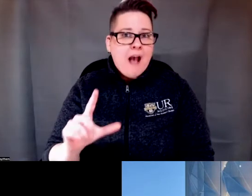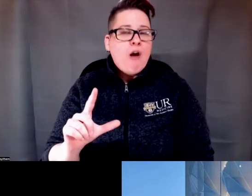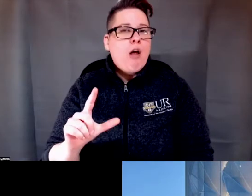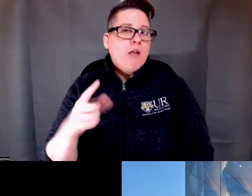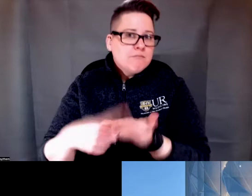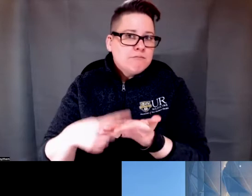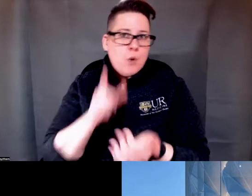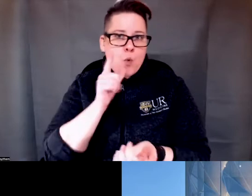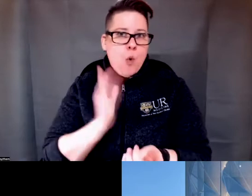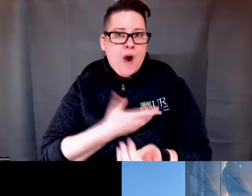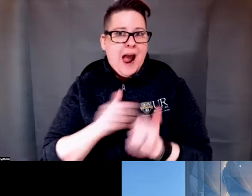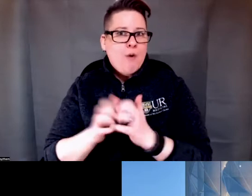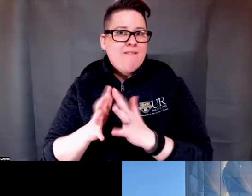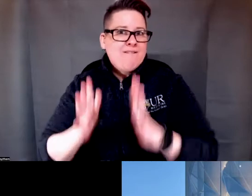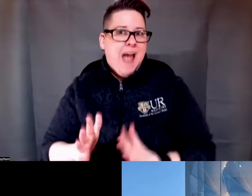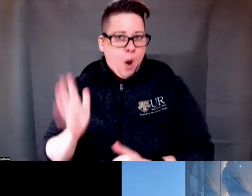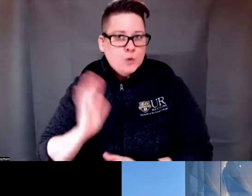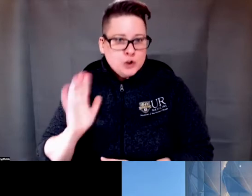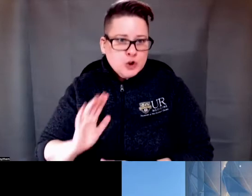will be